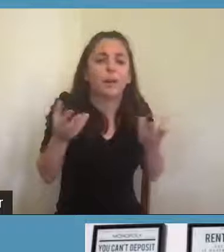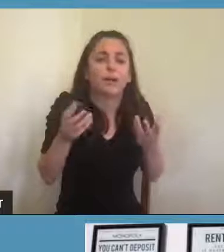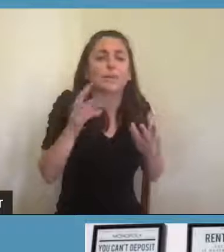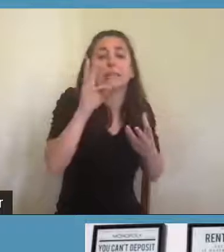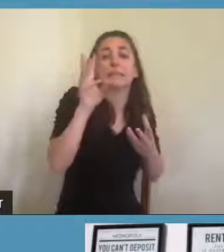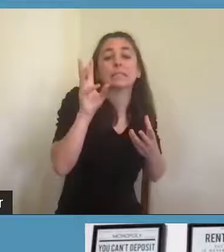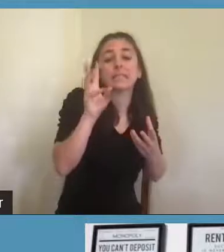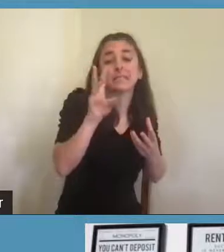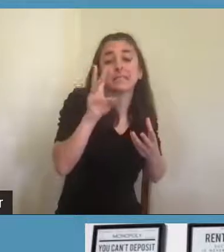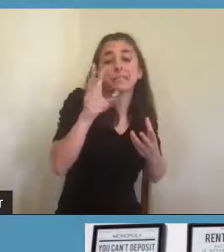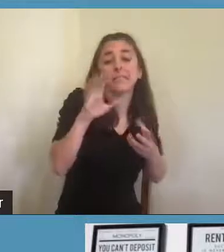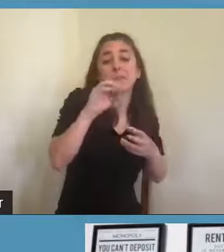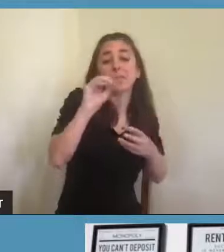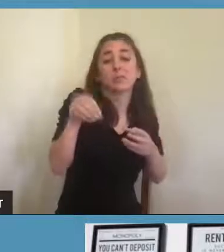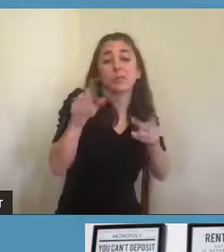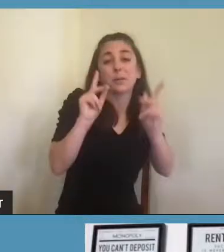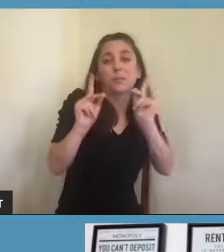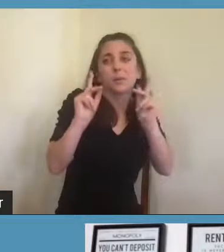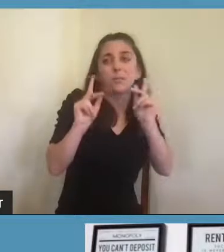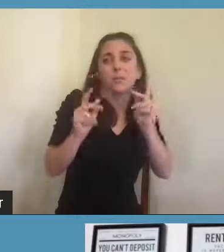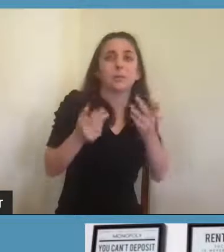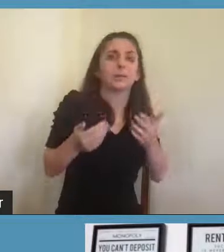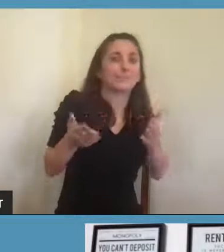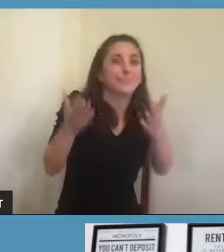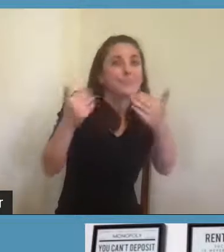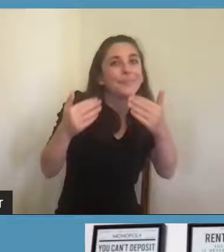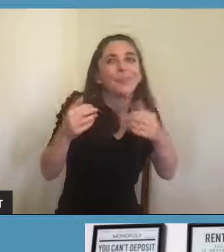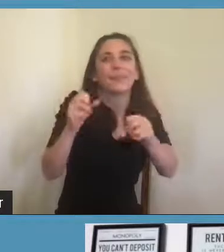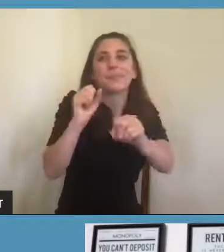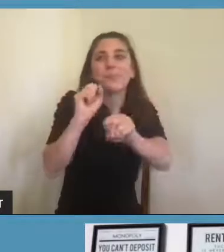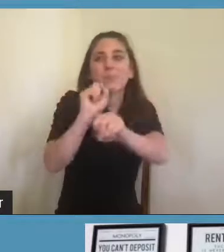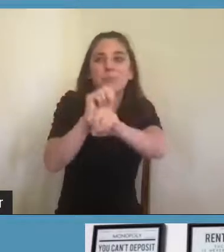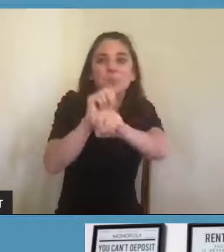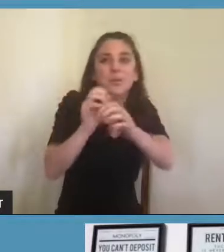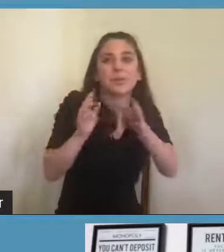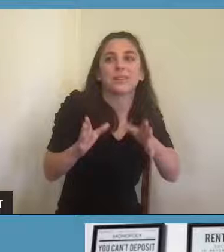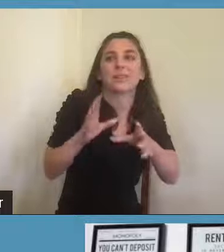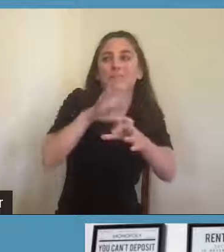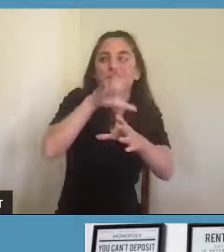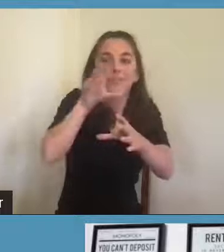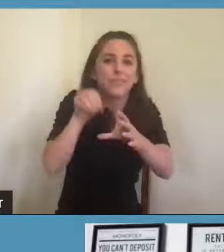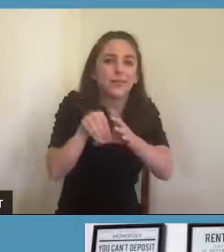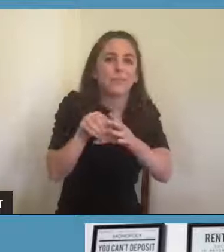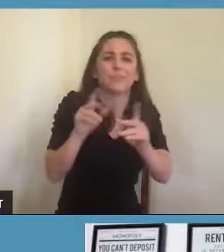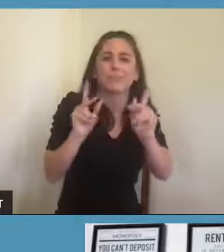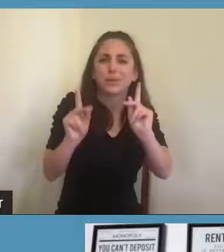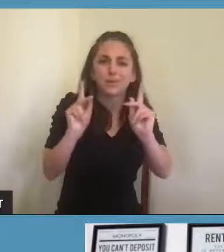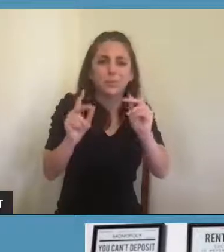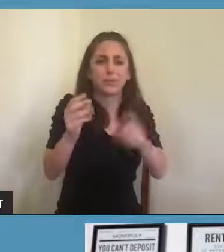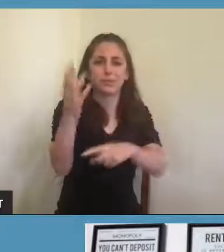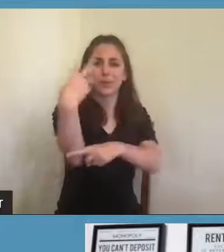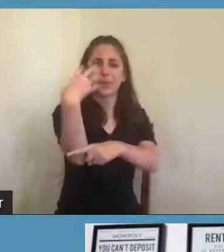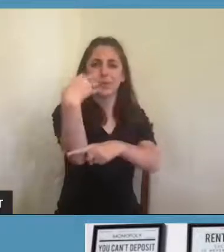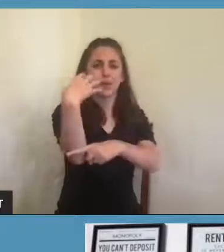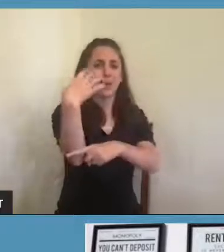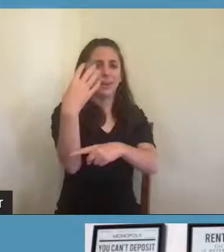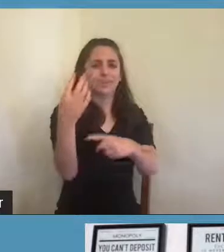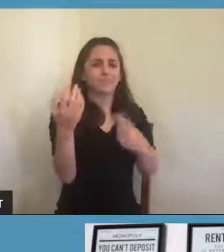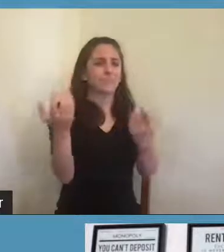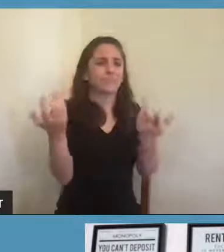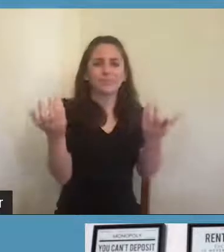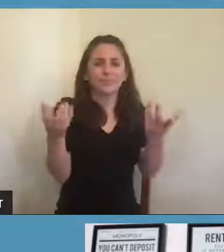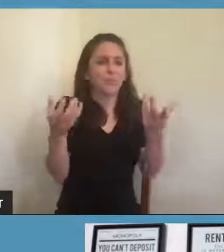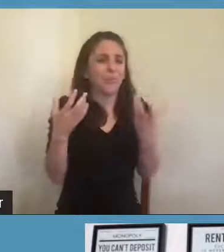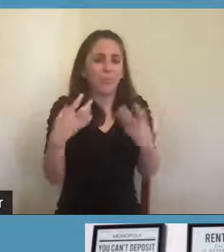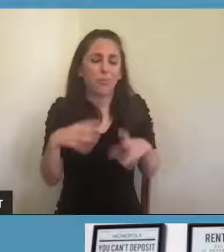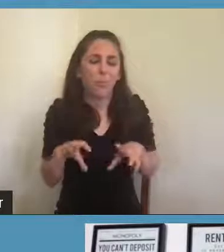it's getting their colleagues to participate. People are camera shy. And so a lot of it has